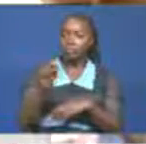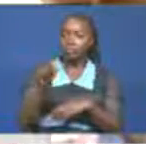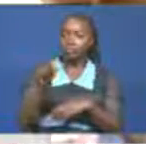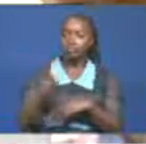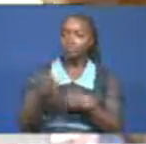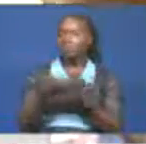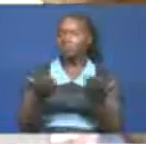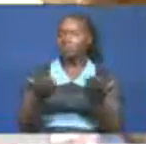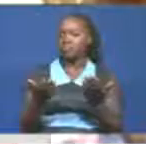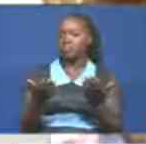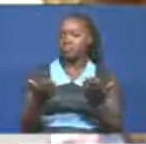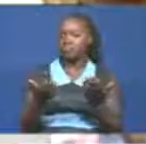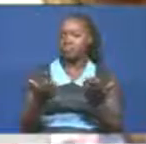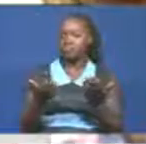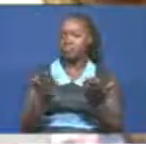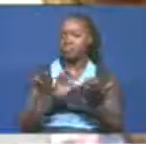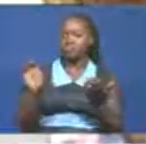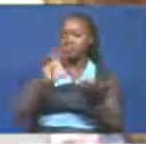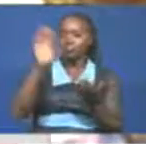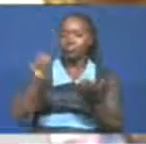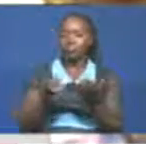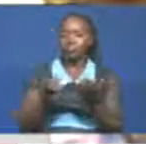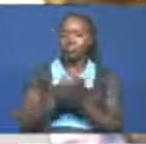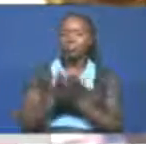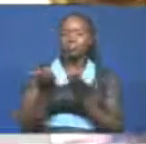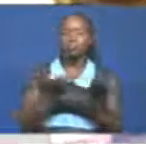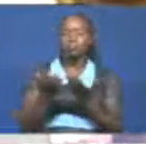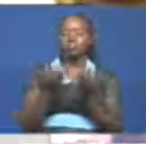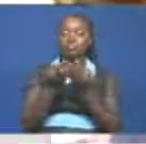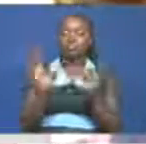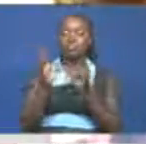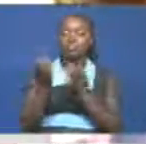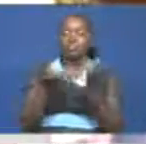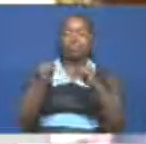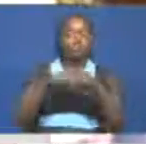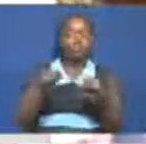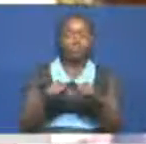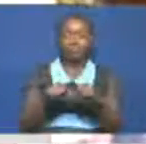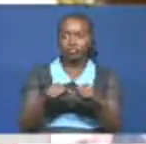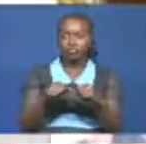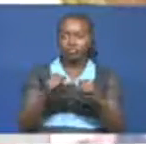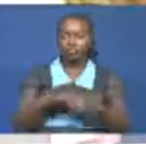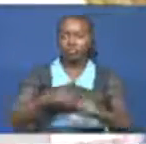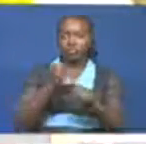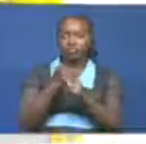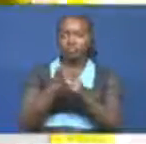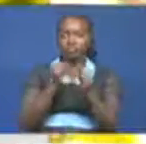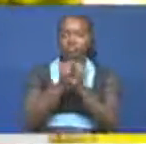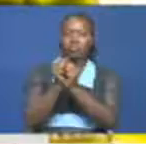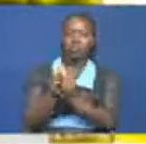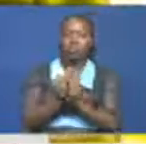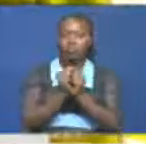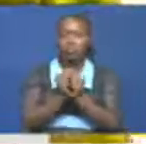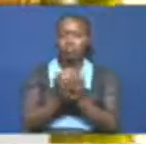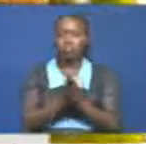Perhaps under the East African Africa Continental Free Trade Agreement, again, would be able to do a lot of business together. Okay. Maybe if you can